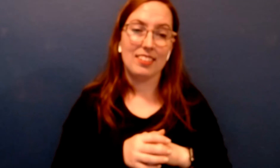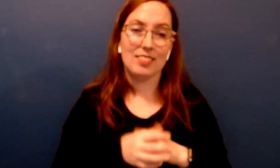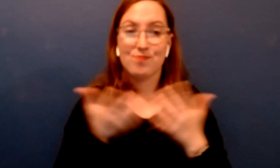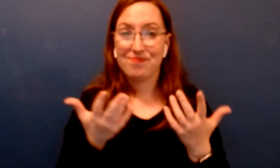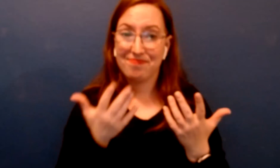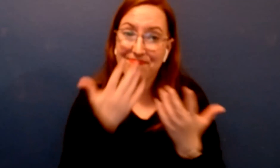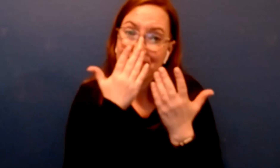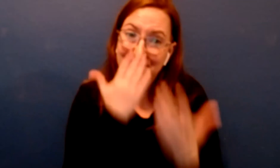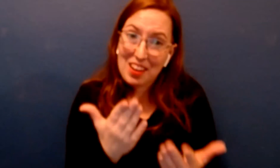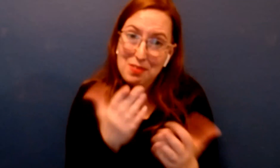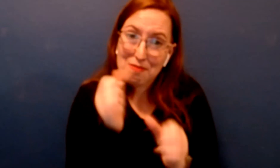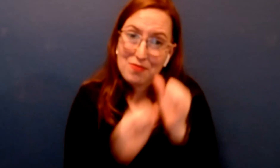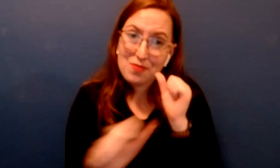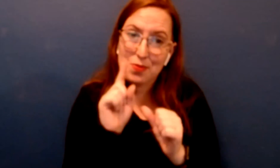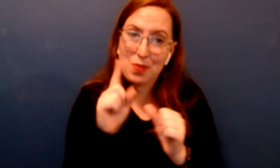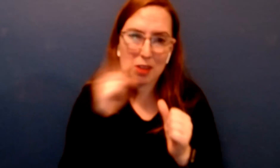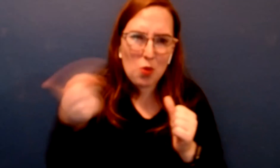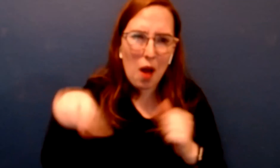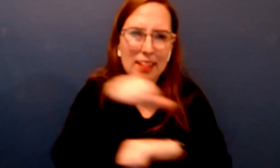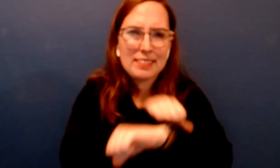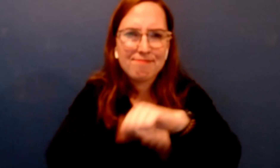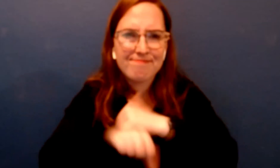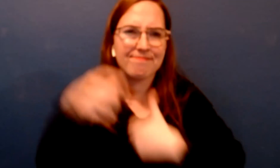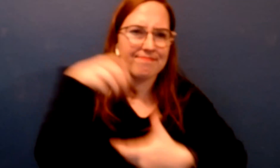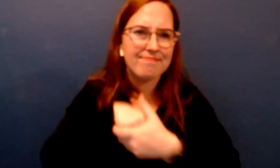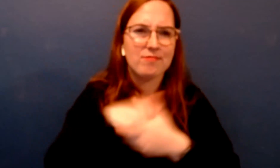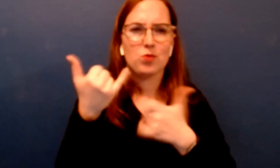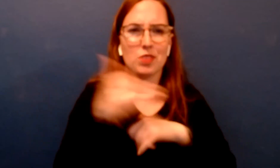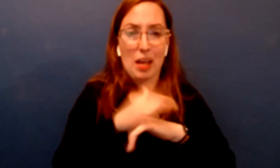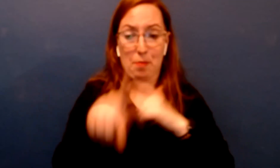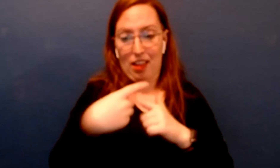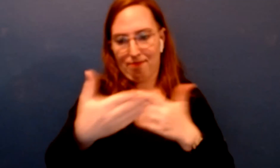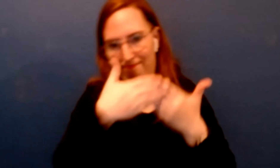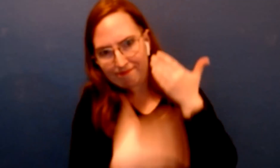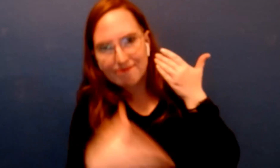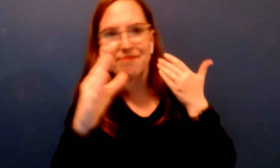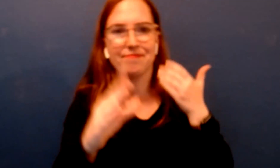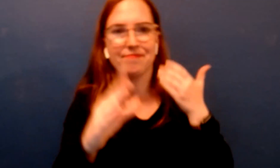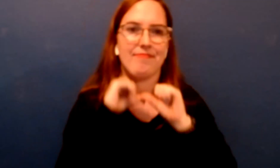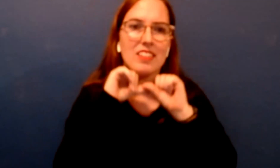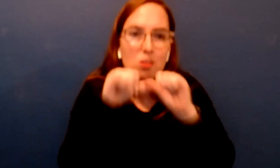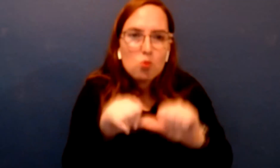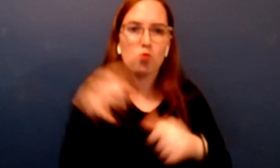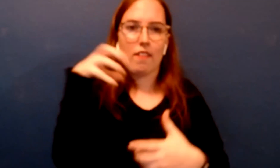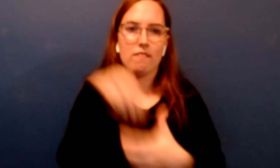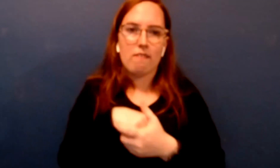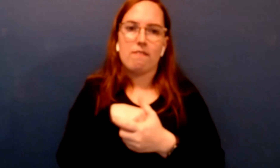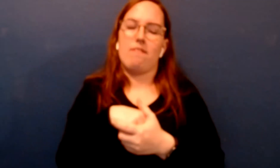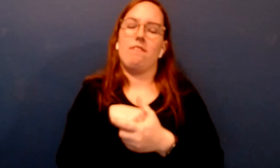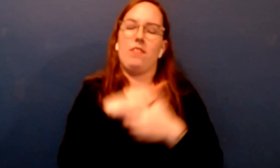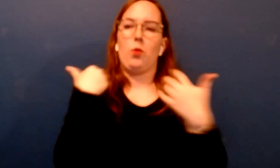thank you everyone for participating tonight and continuing to participate as this process